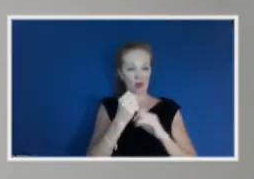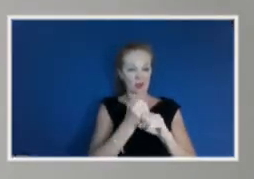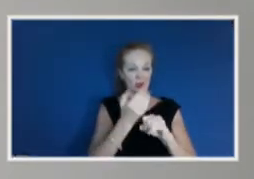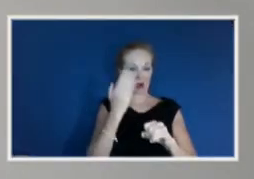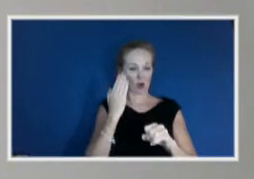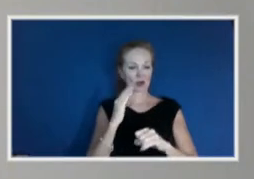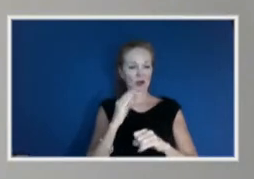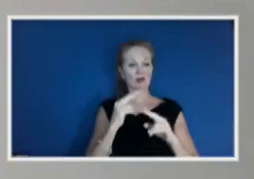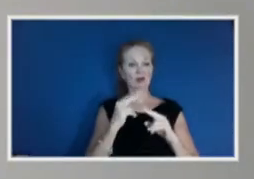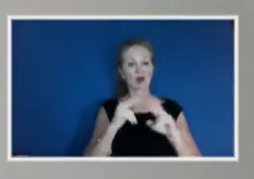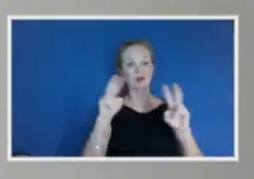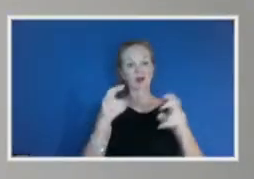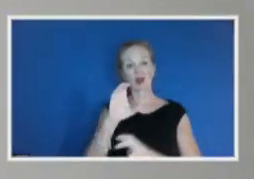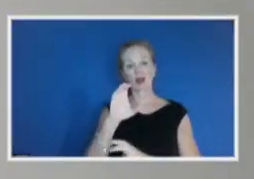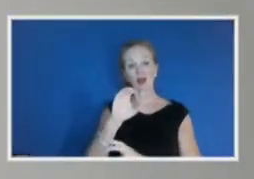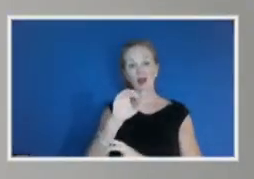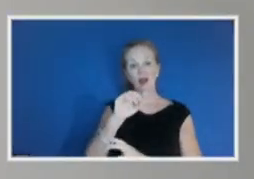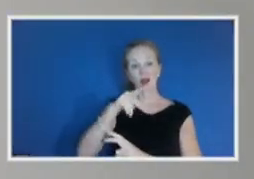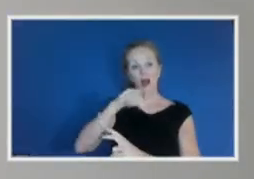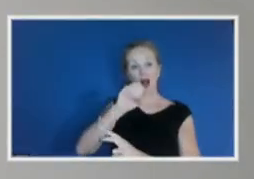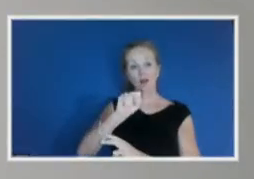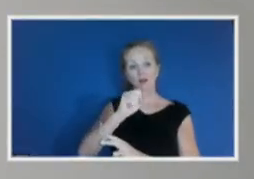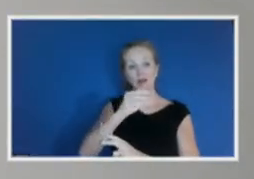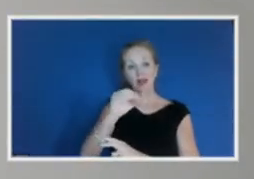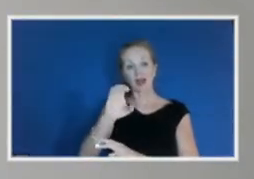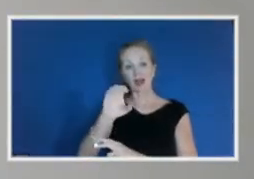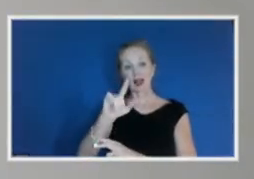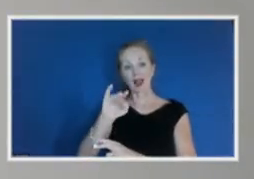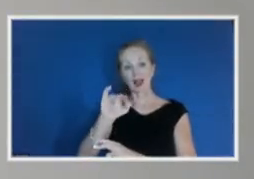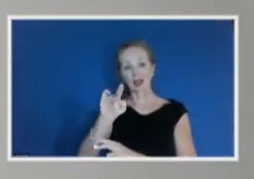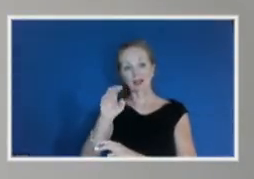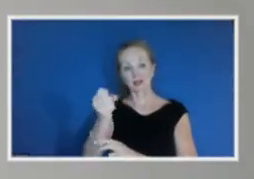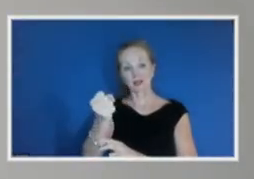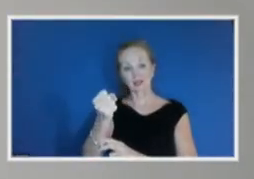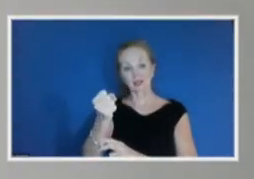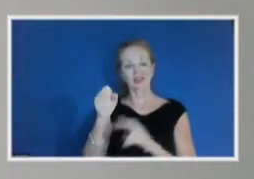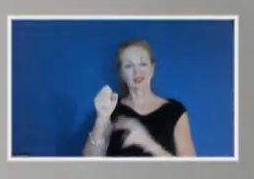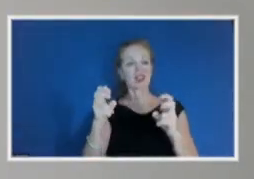came in with their basketball and volleyball team that they had